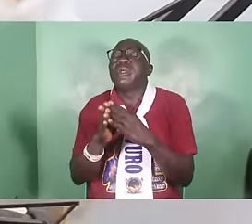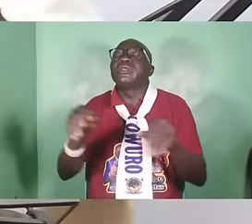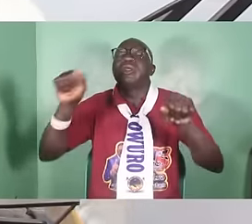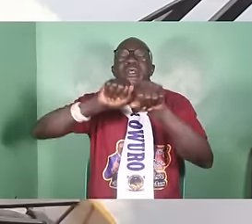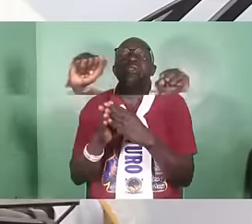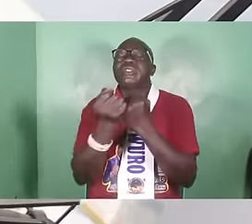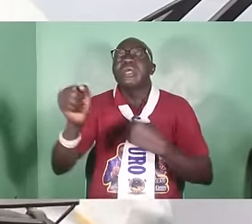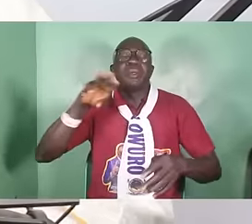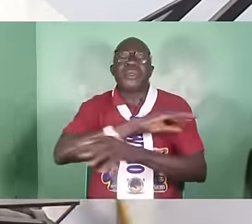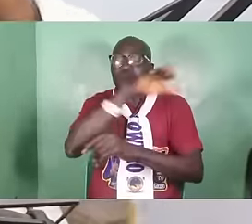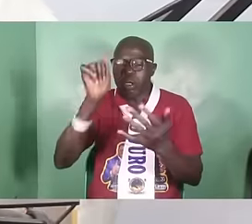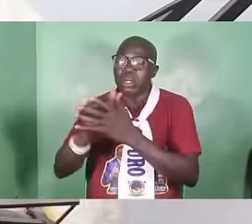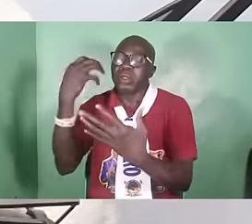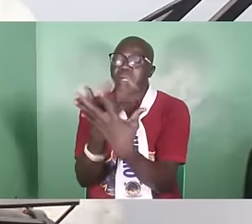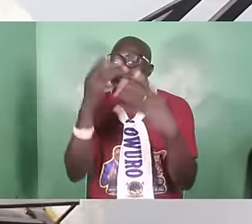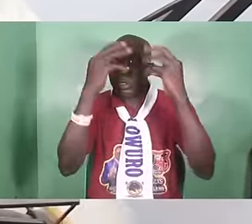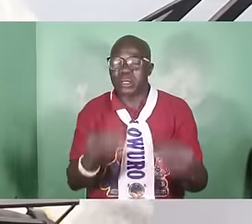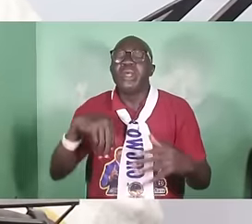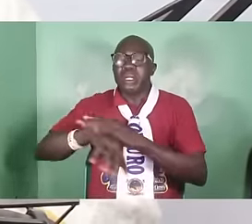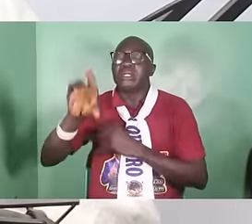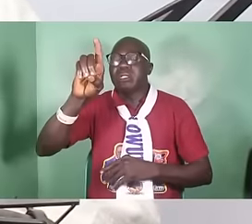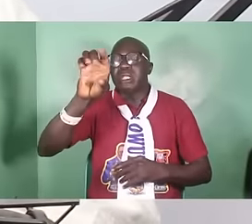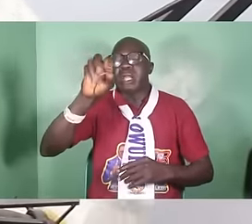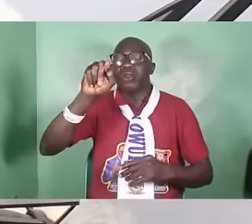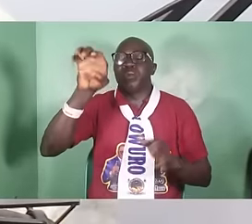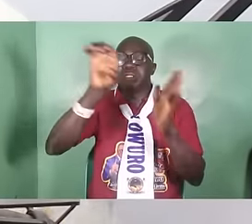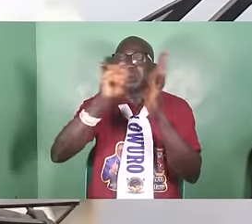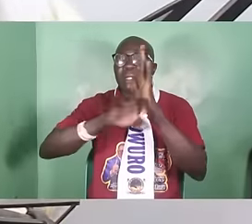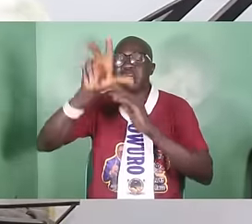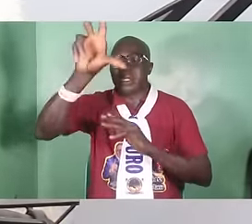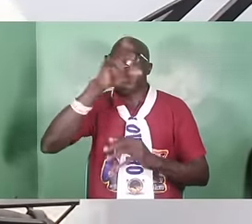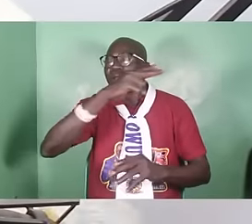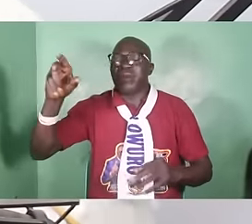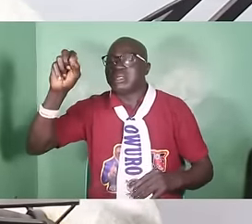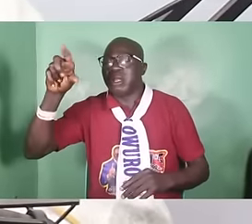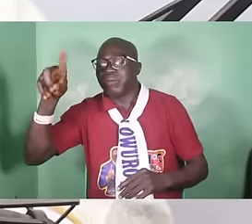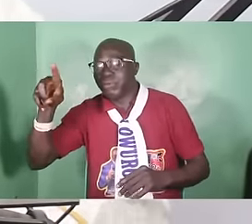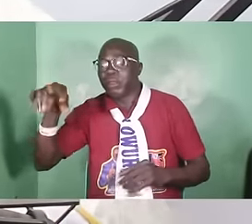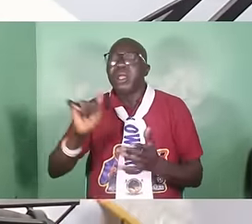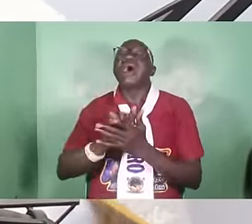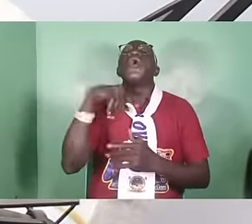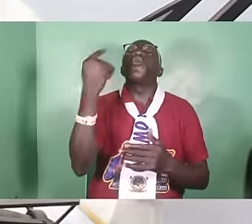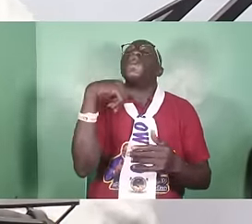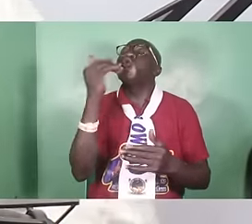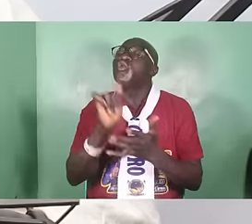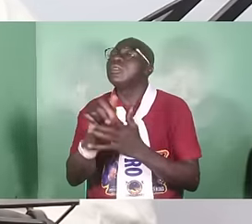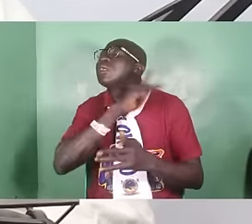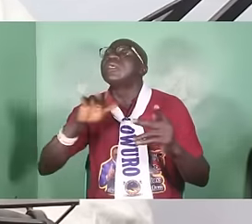toro oro re gboro gbo ditarono me ori keta ese kokala oba wo lo seku